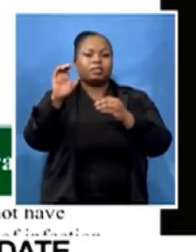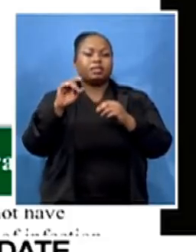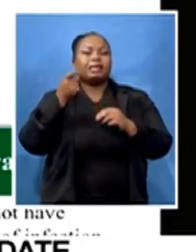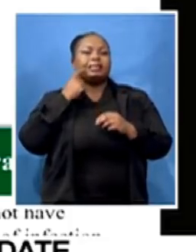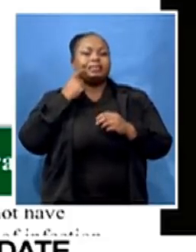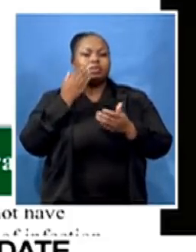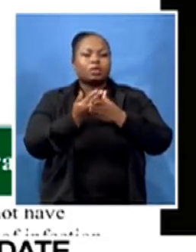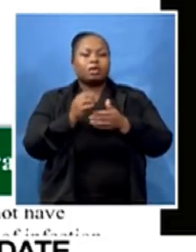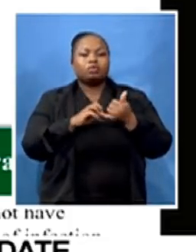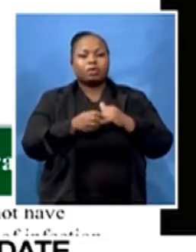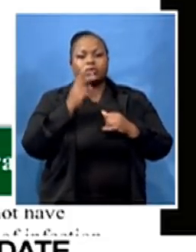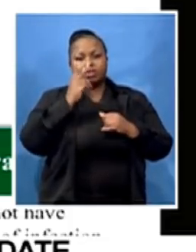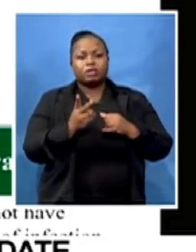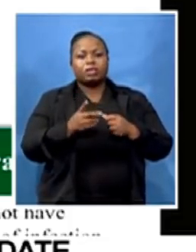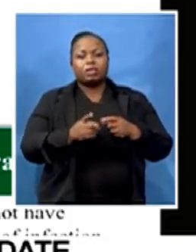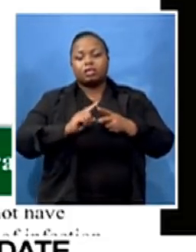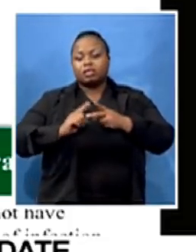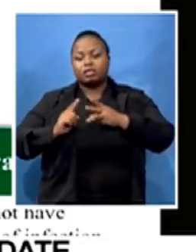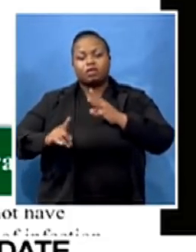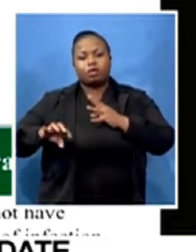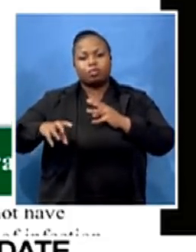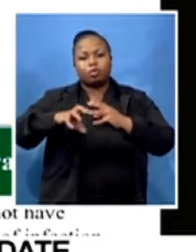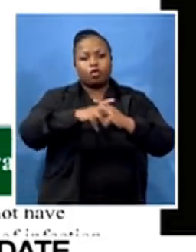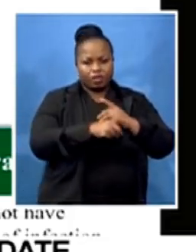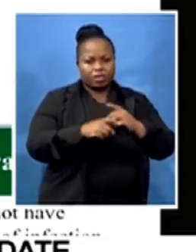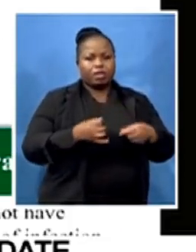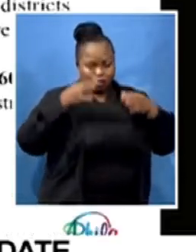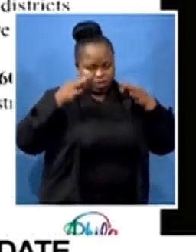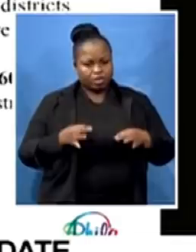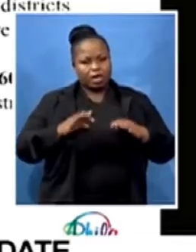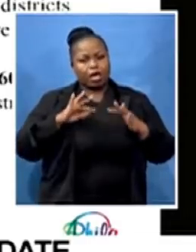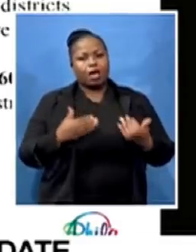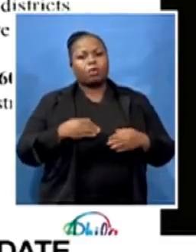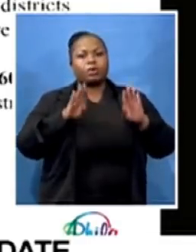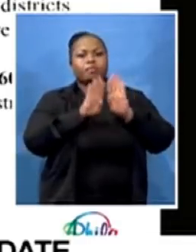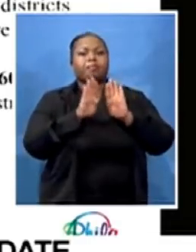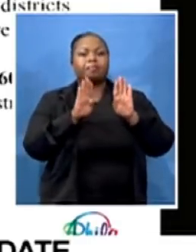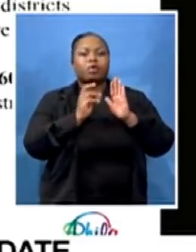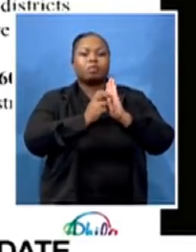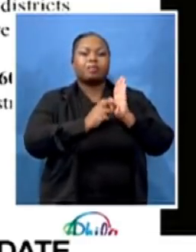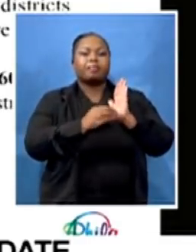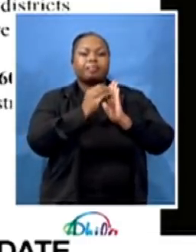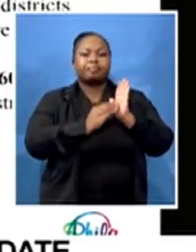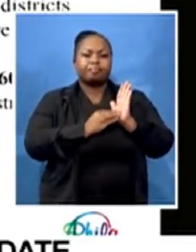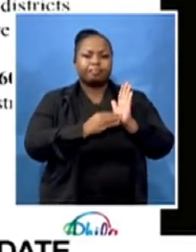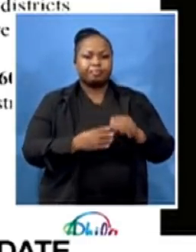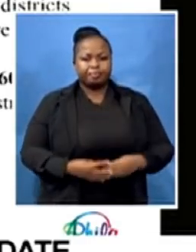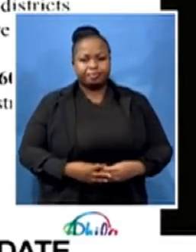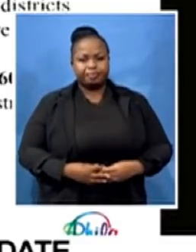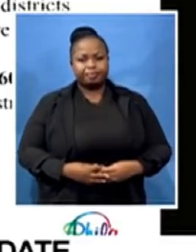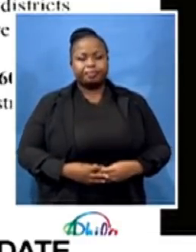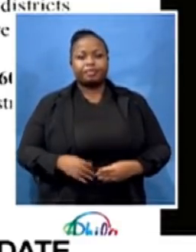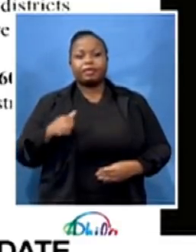current restrictions that might be necessary. So from here now, since the president has announced level